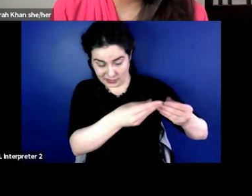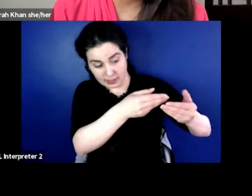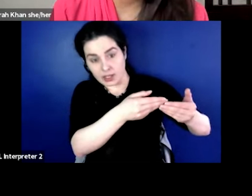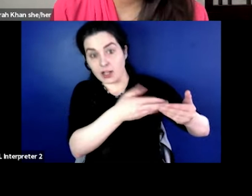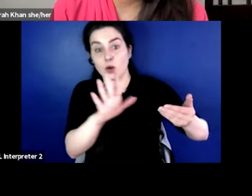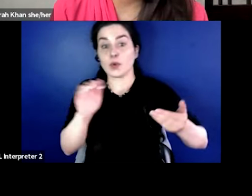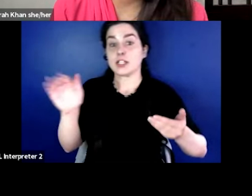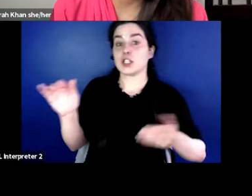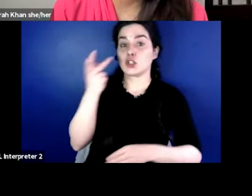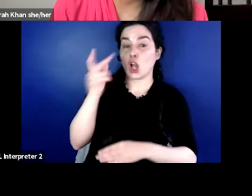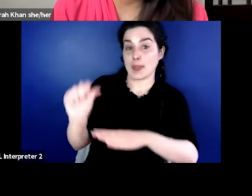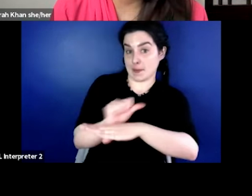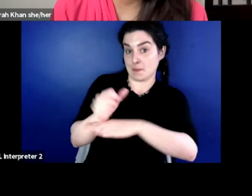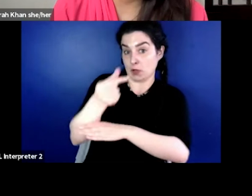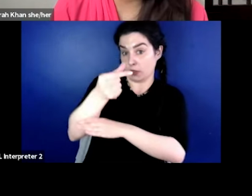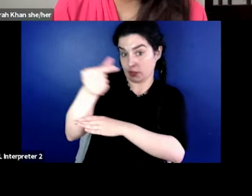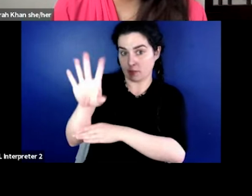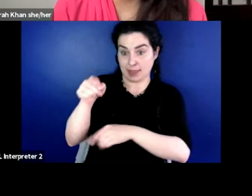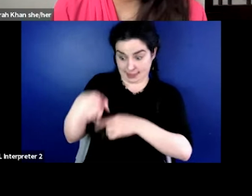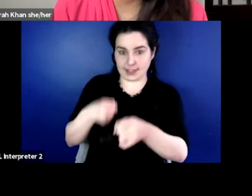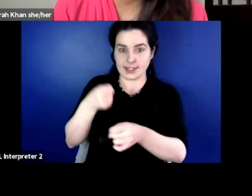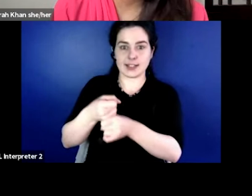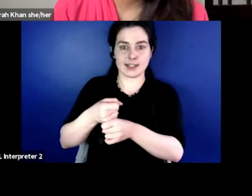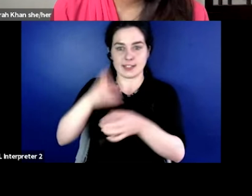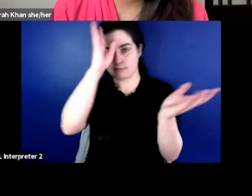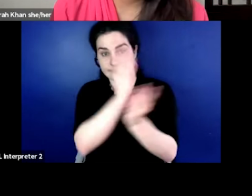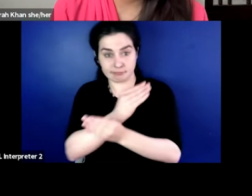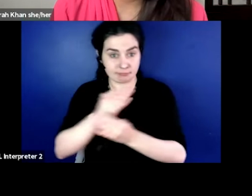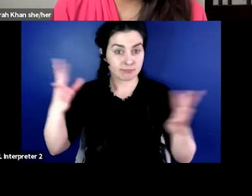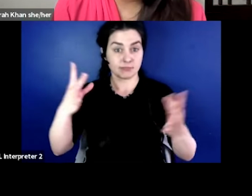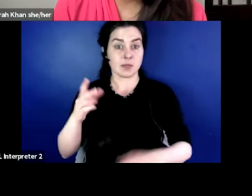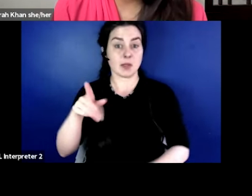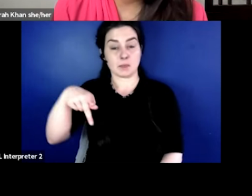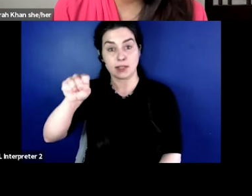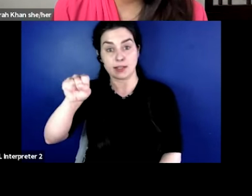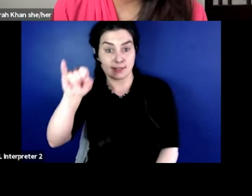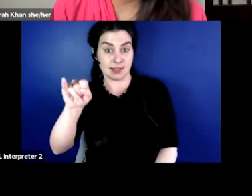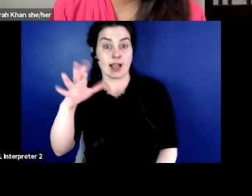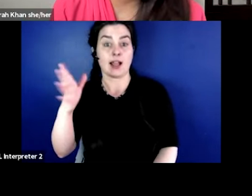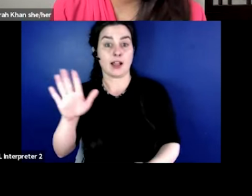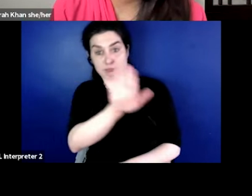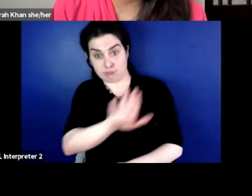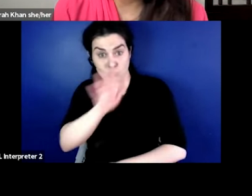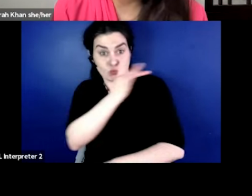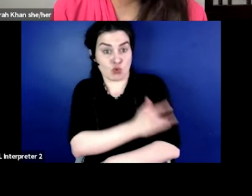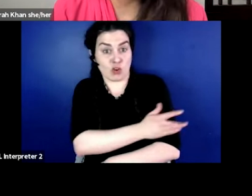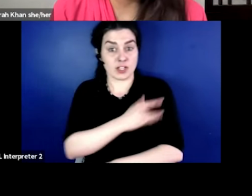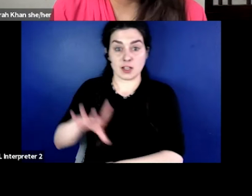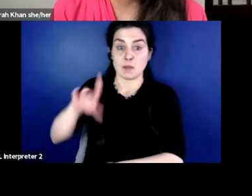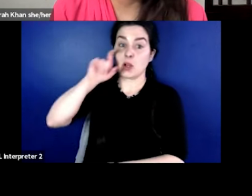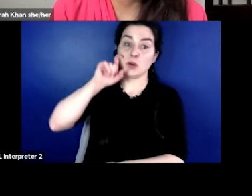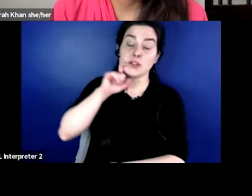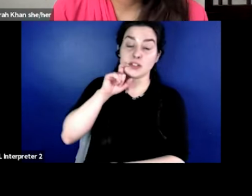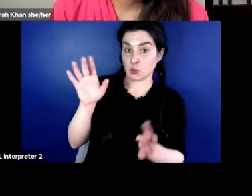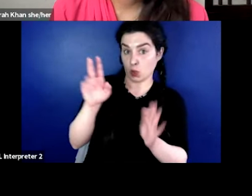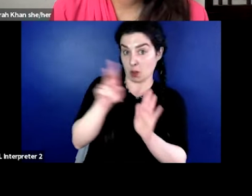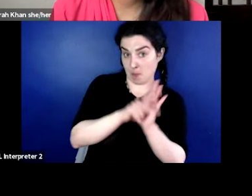a directive just this year to PSIs across their province about sexual violence policies and name Courage Act as a key resource to refer